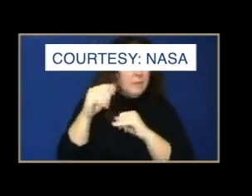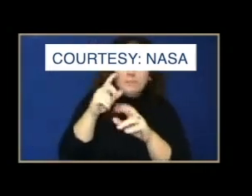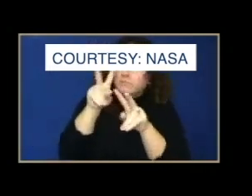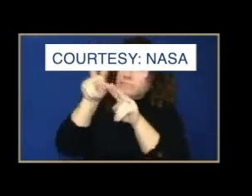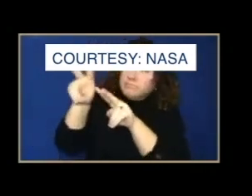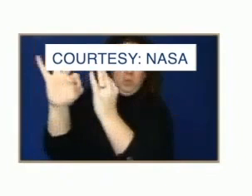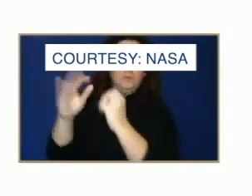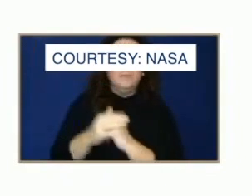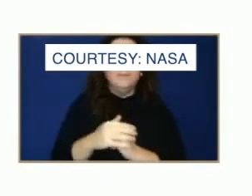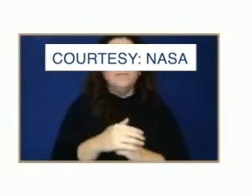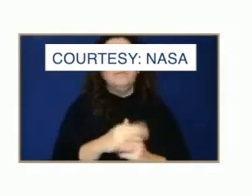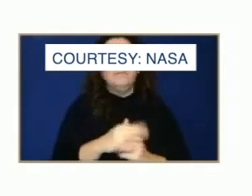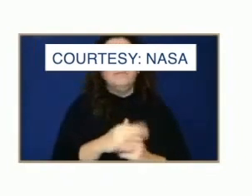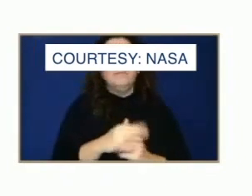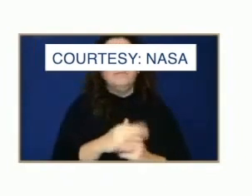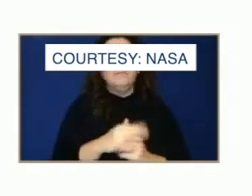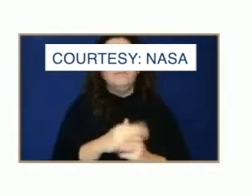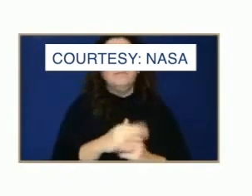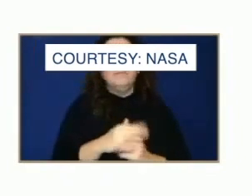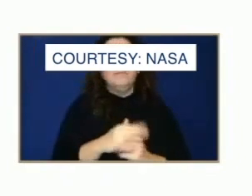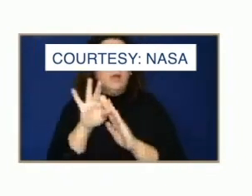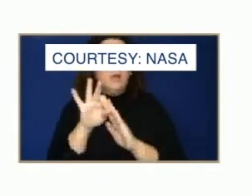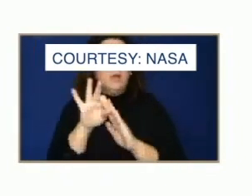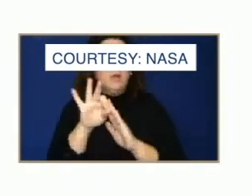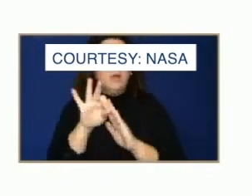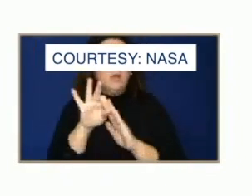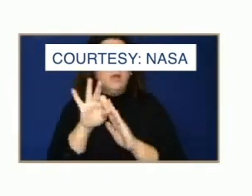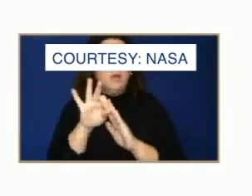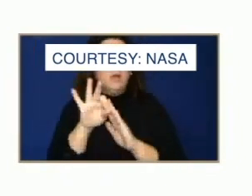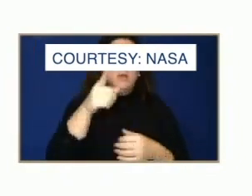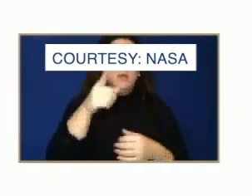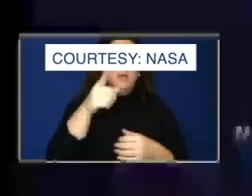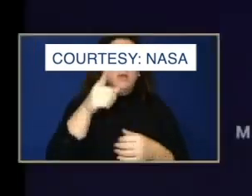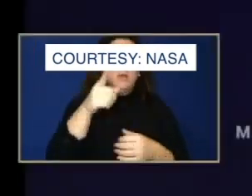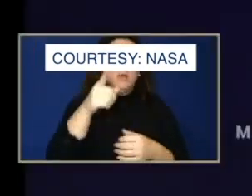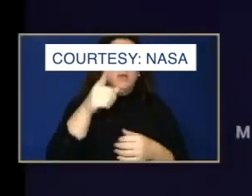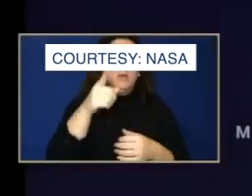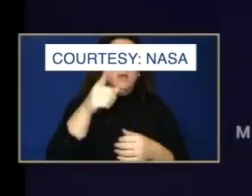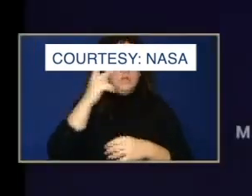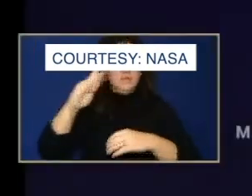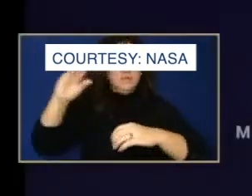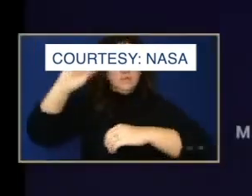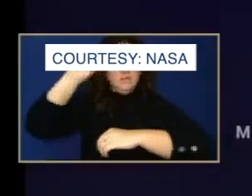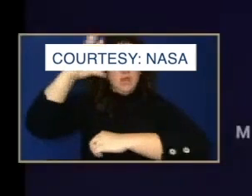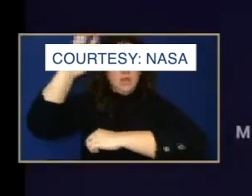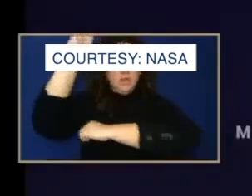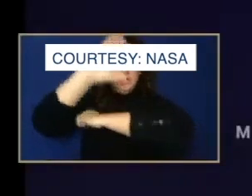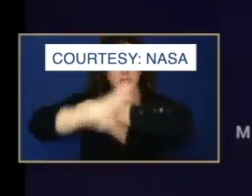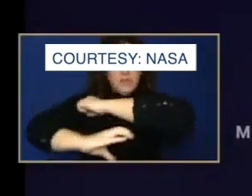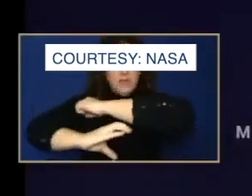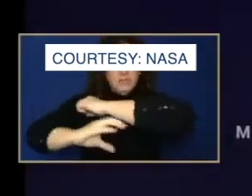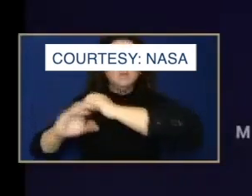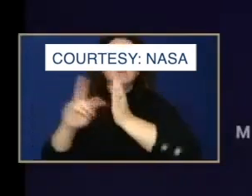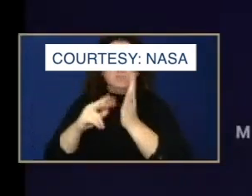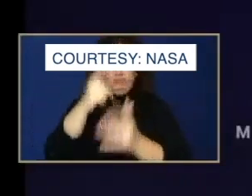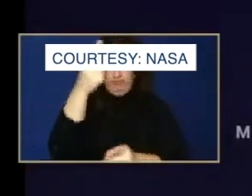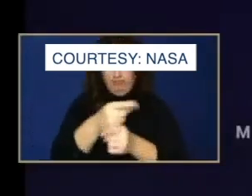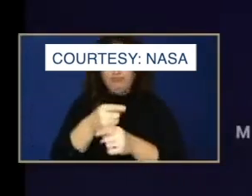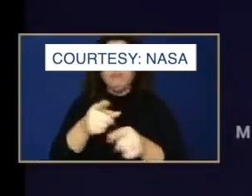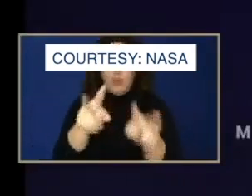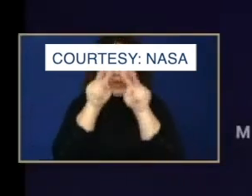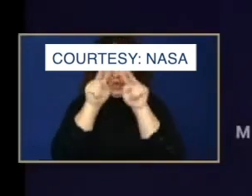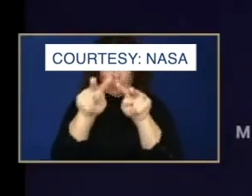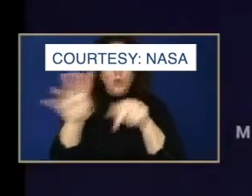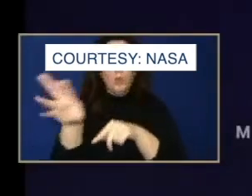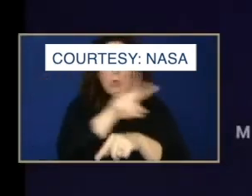you should be able to see Jupiter and Saturn together there in the sky. They'll be so close together, it'll be a tenth of a degree apart. So basically a